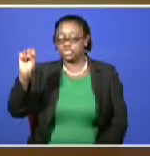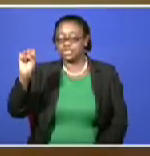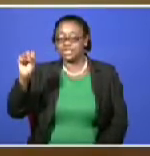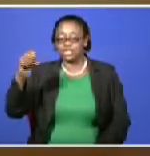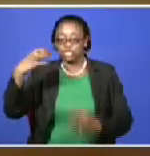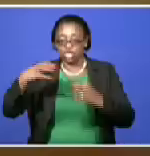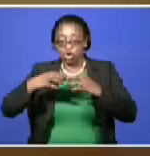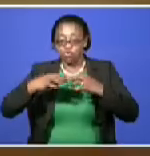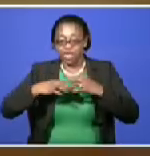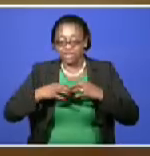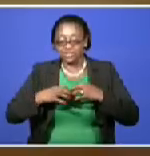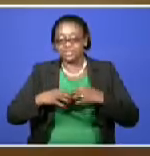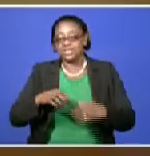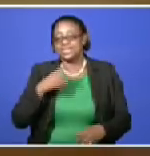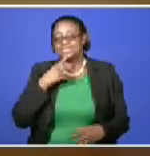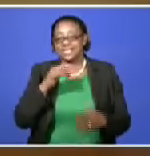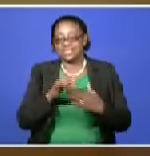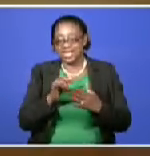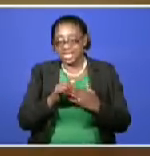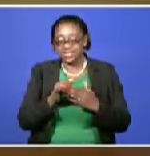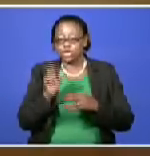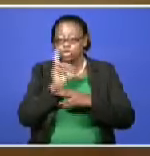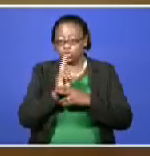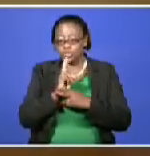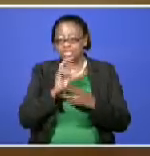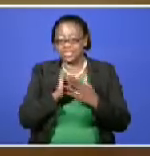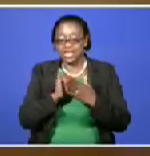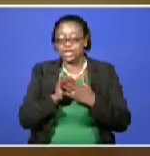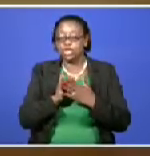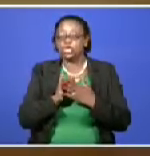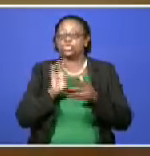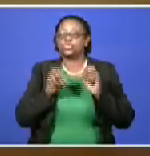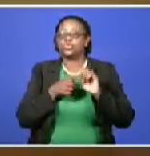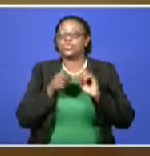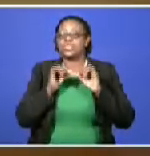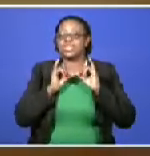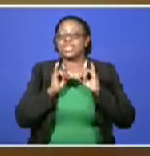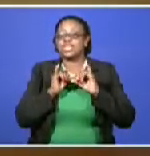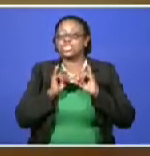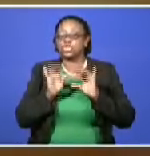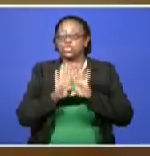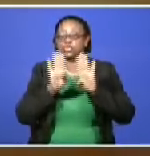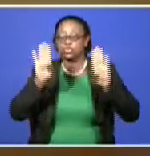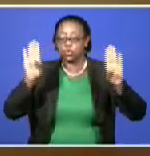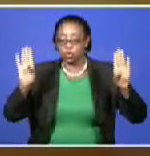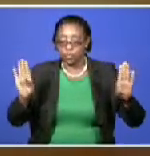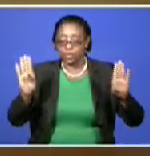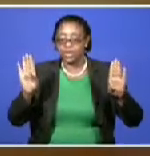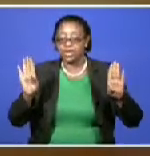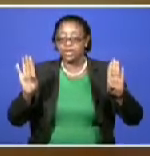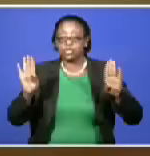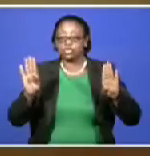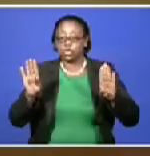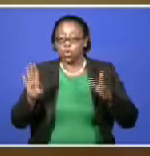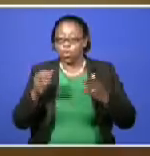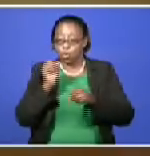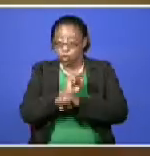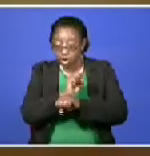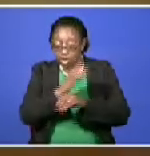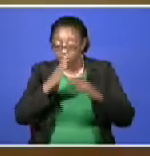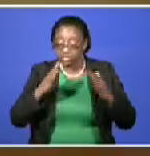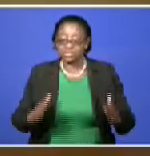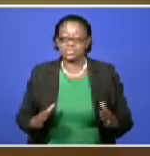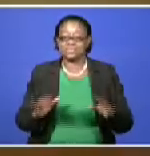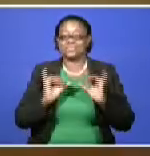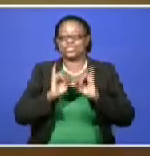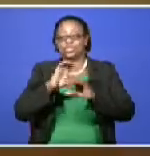the grid. However, they are operating on generators. So the businesses are operating. Employees are still employed. That's the important thing.